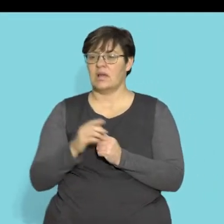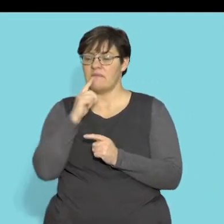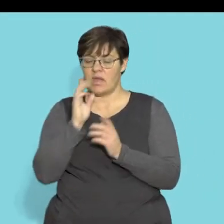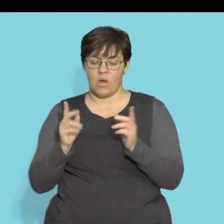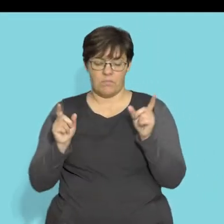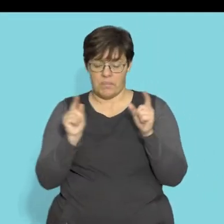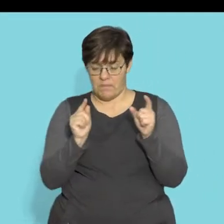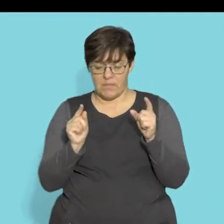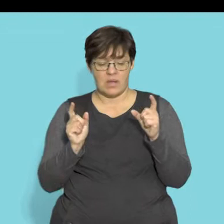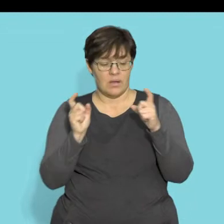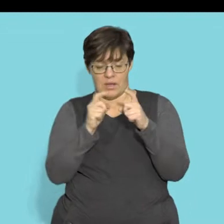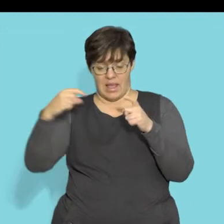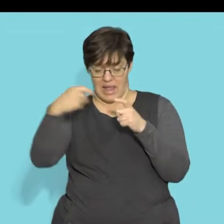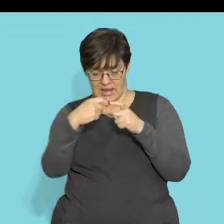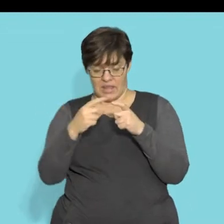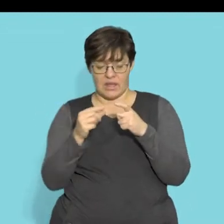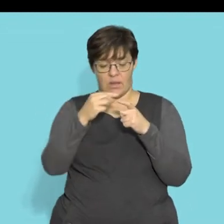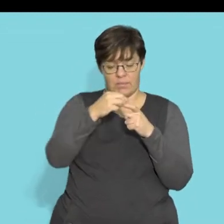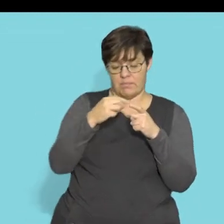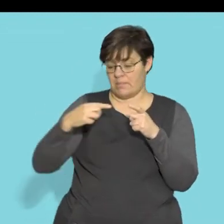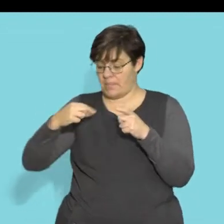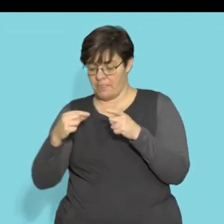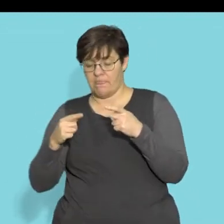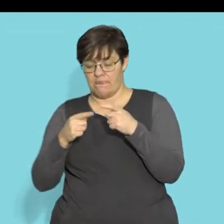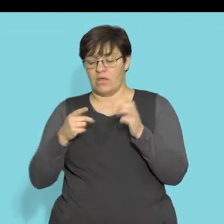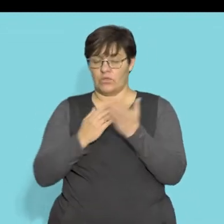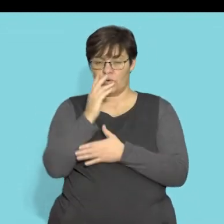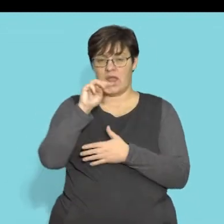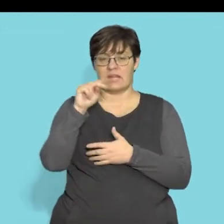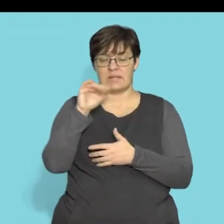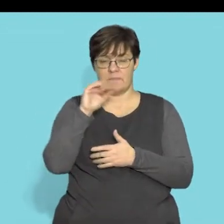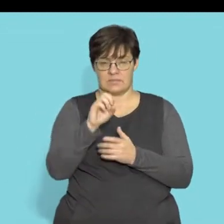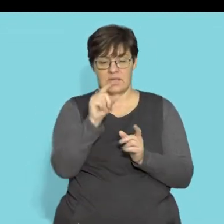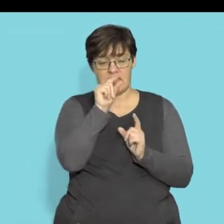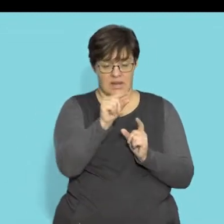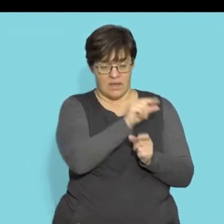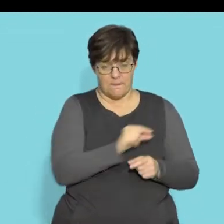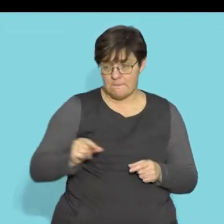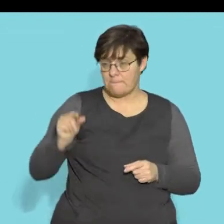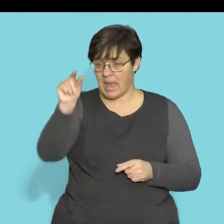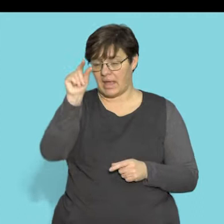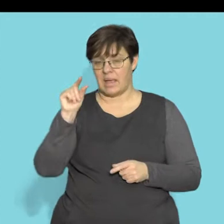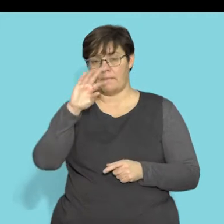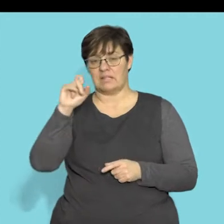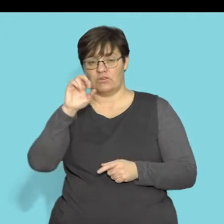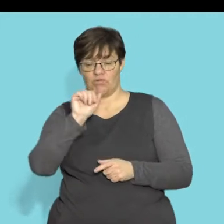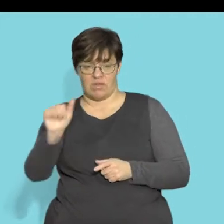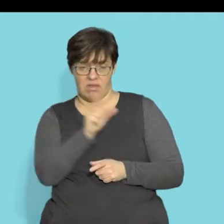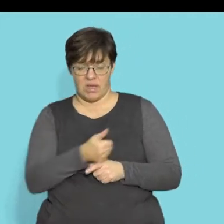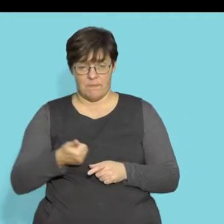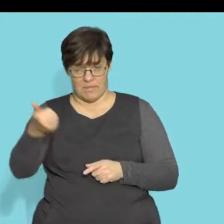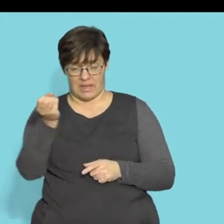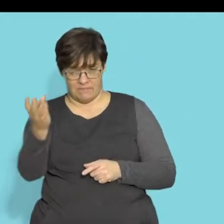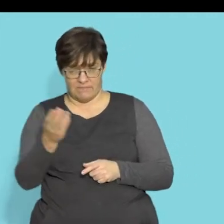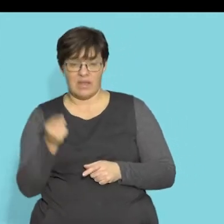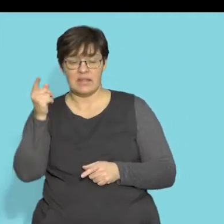that up using enzymes. This plasmid is then inserted back into the bacteria, and as we mentioned,